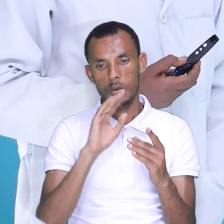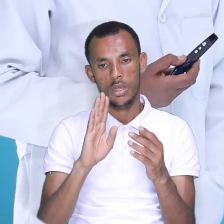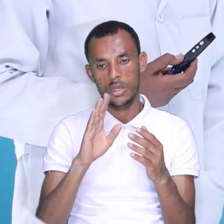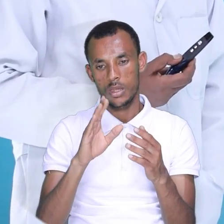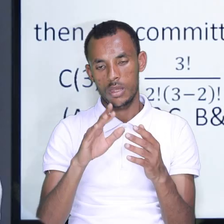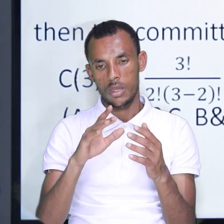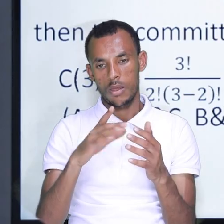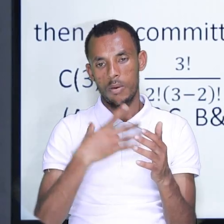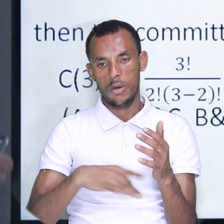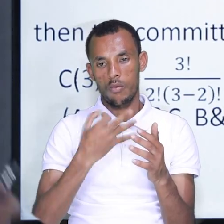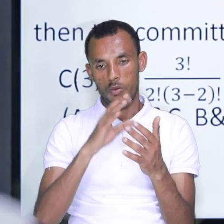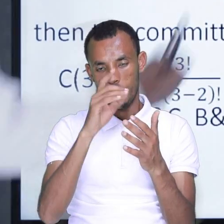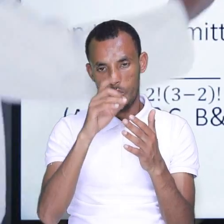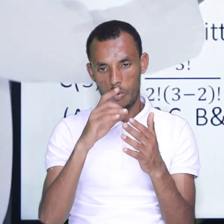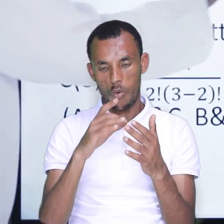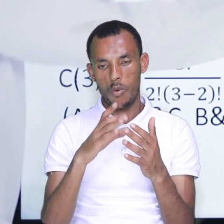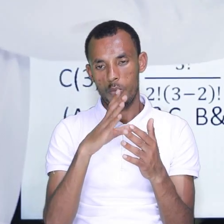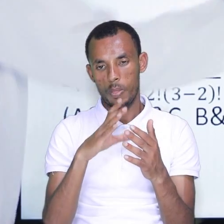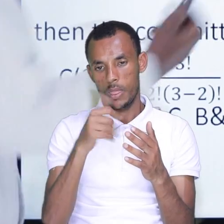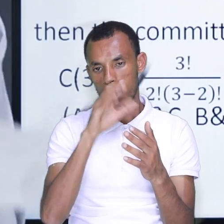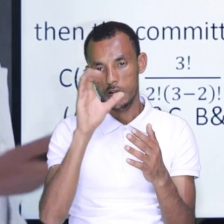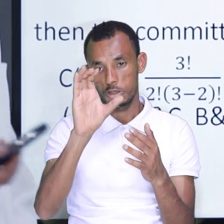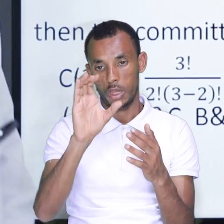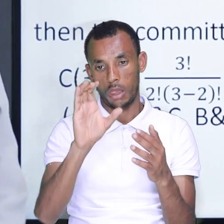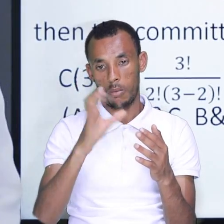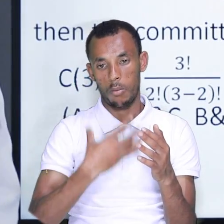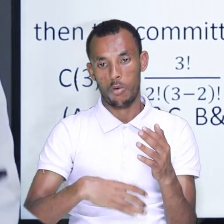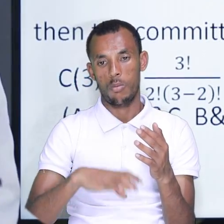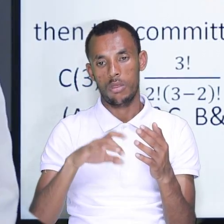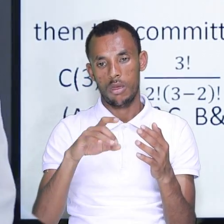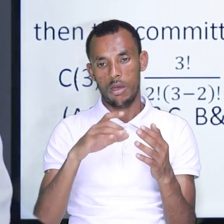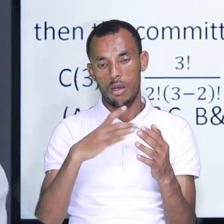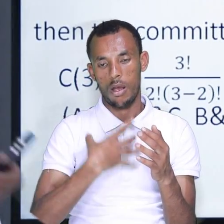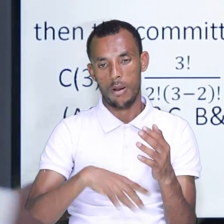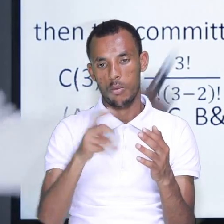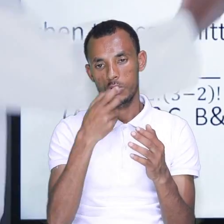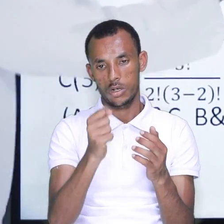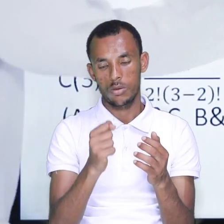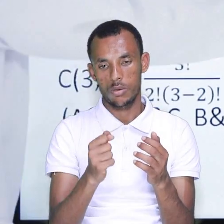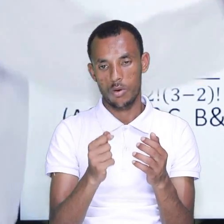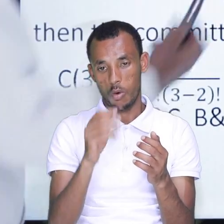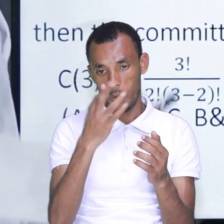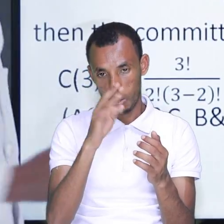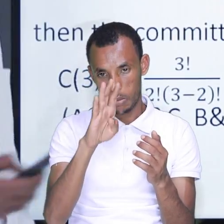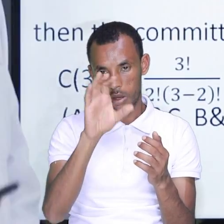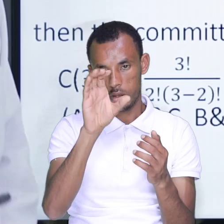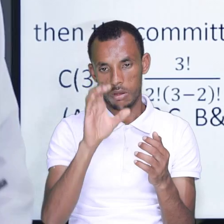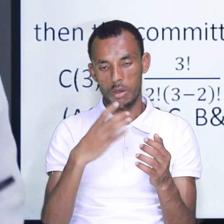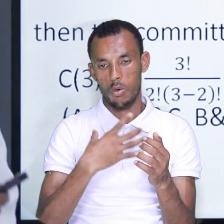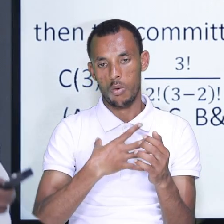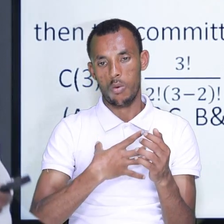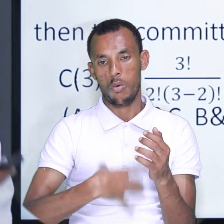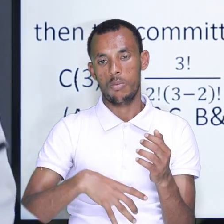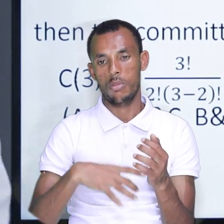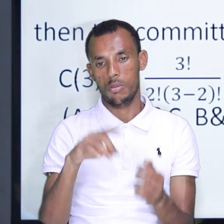committee, or A and C could be the member of the committee, or B and C could be